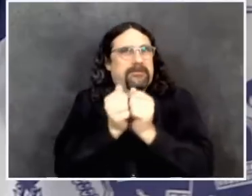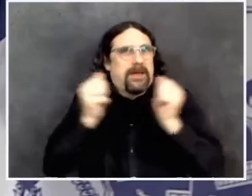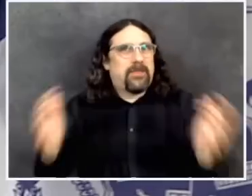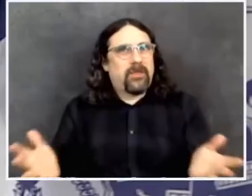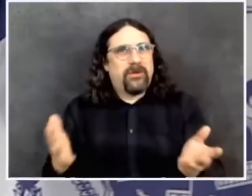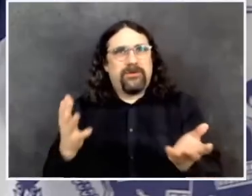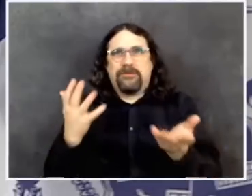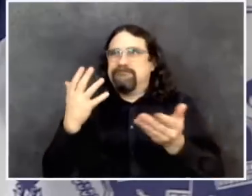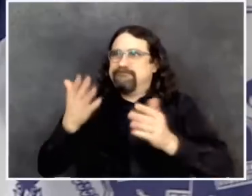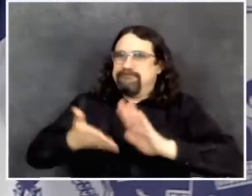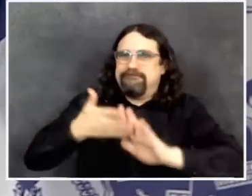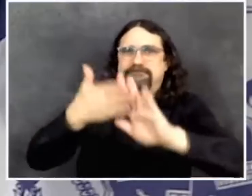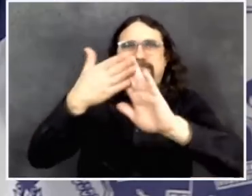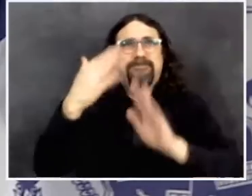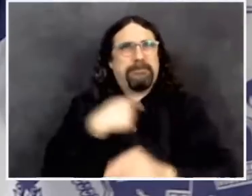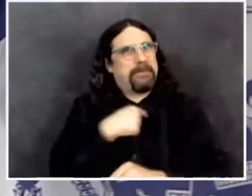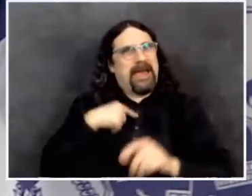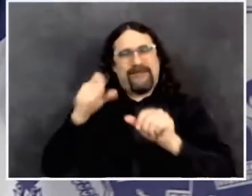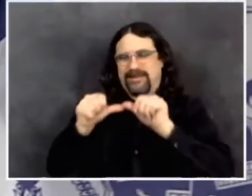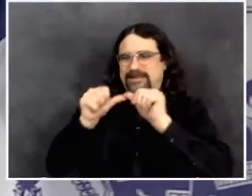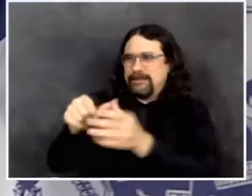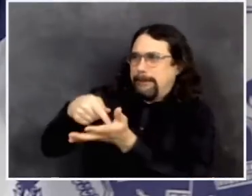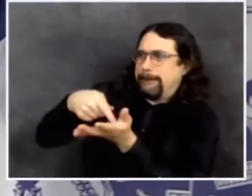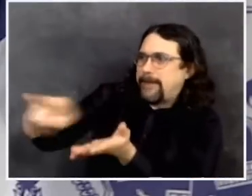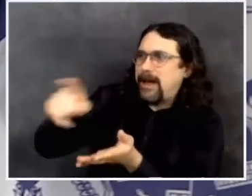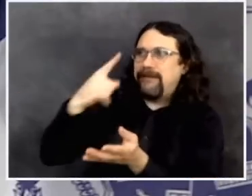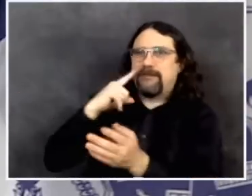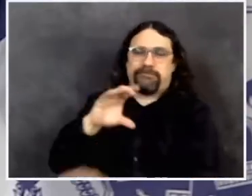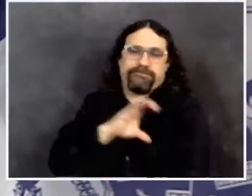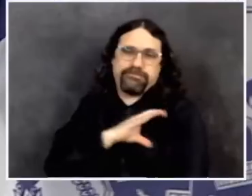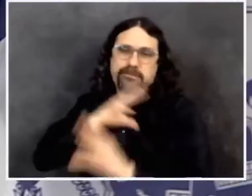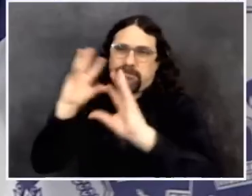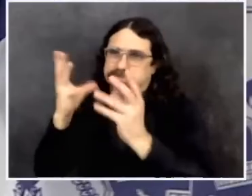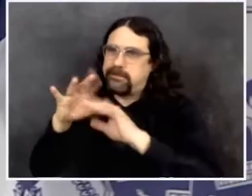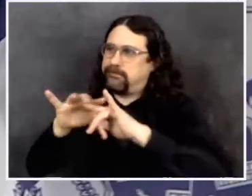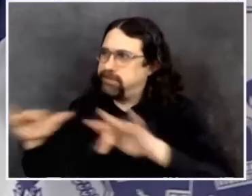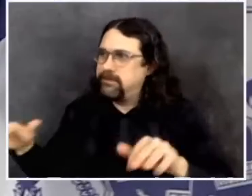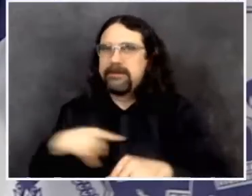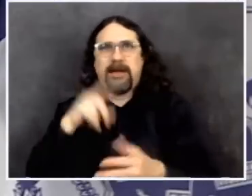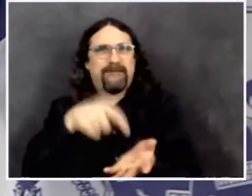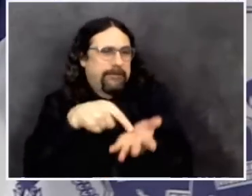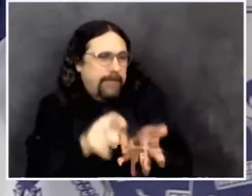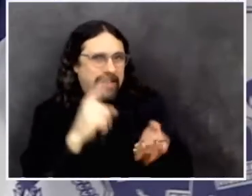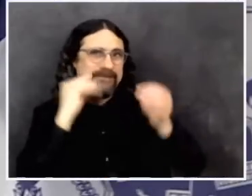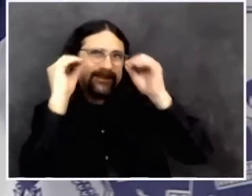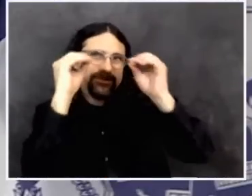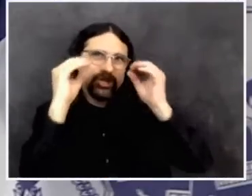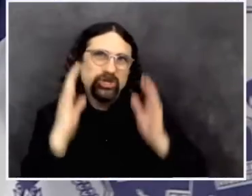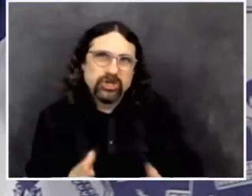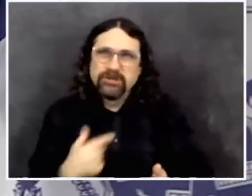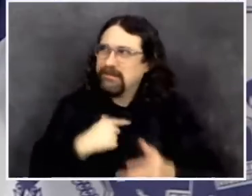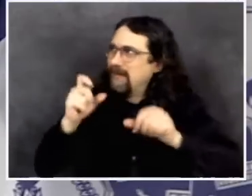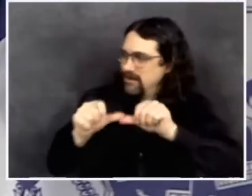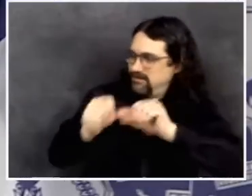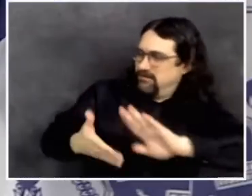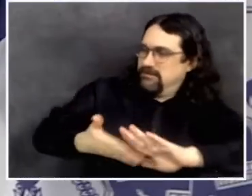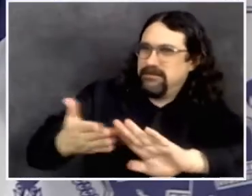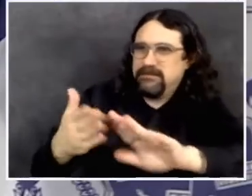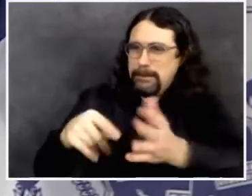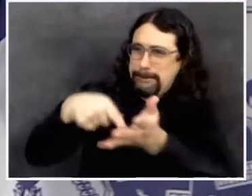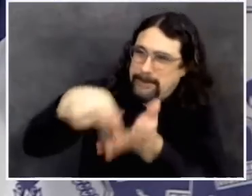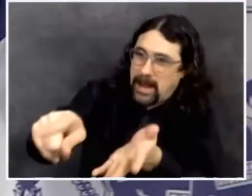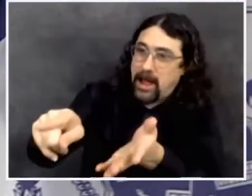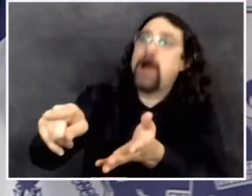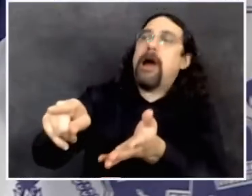any city in a civilized country. So, I think I've made the point. The president